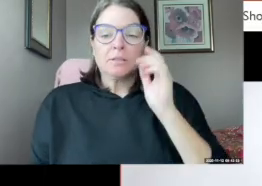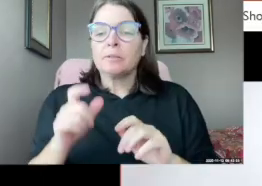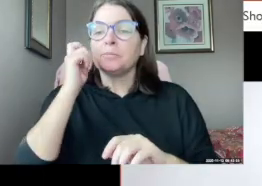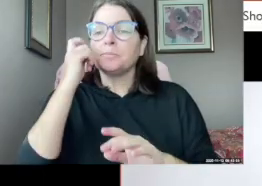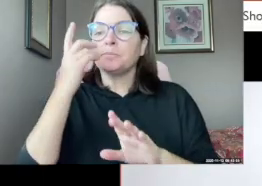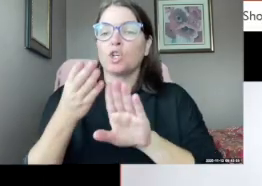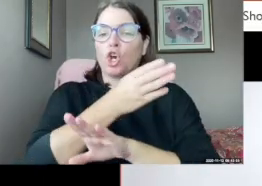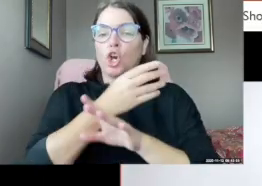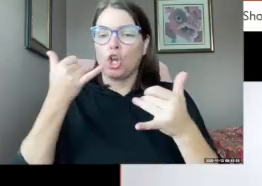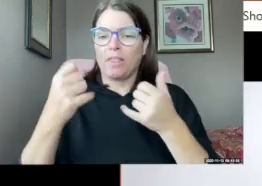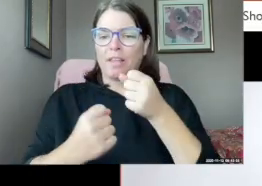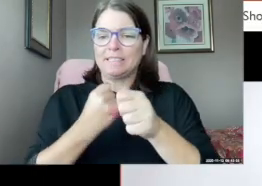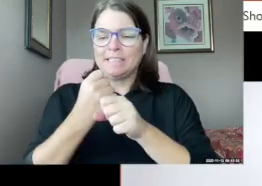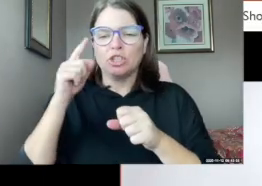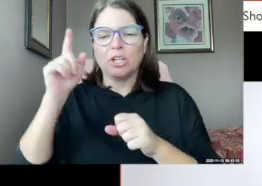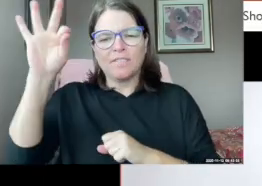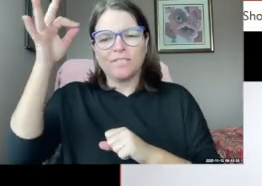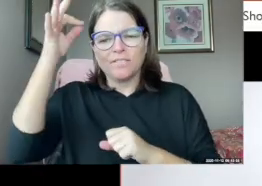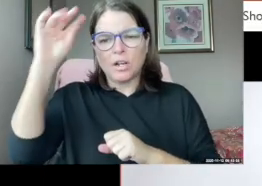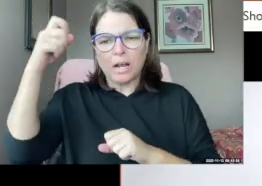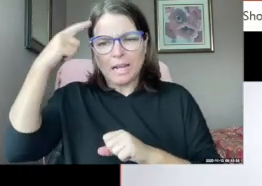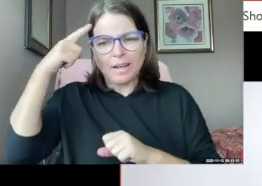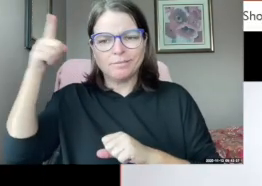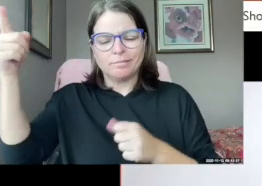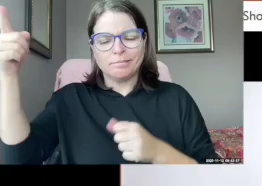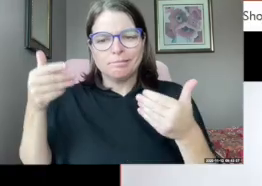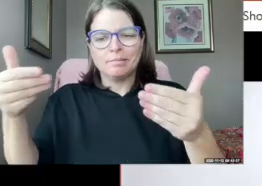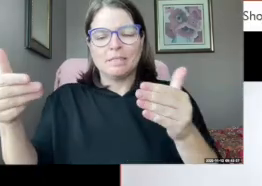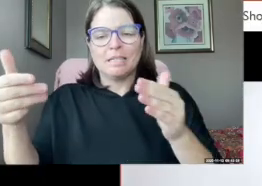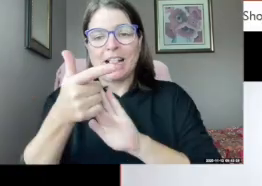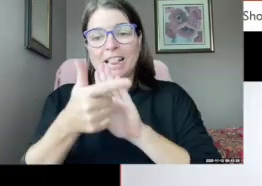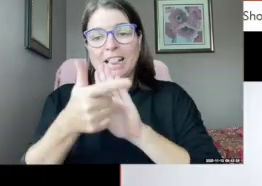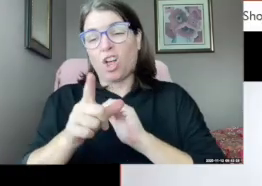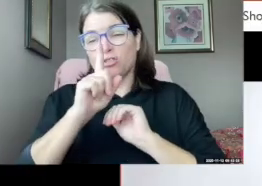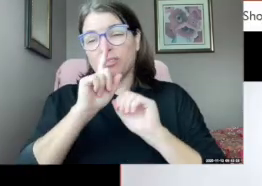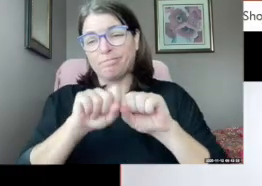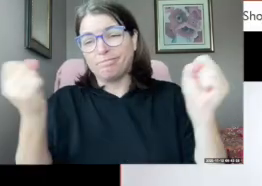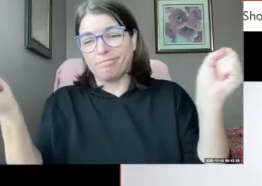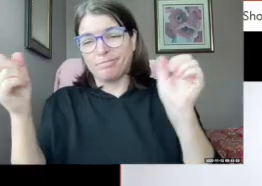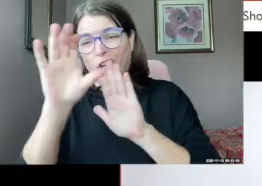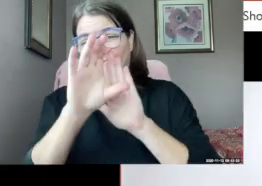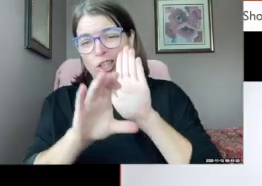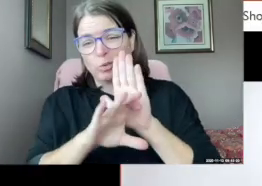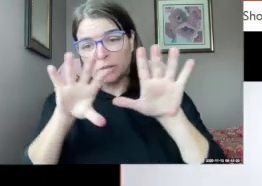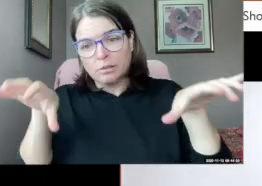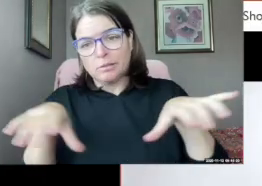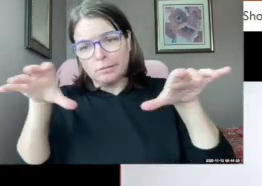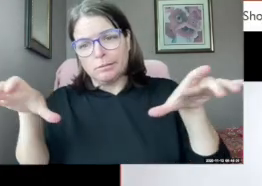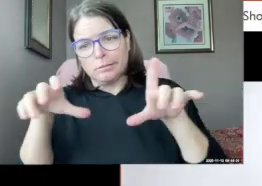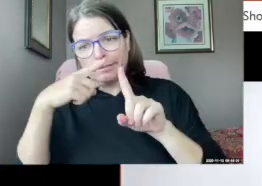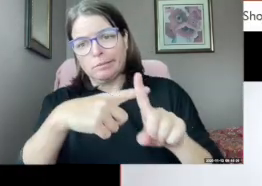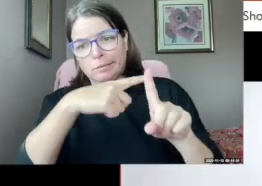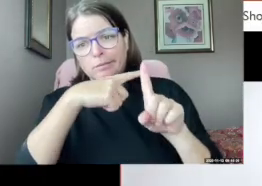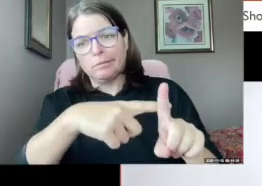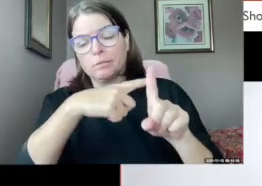Earlier this year, the federal government has taken illegal and unconstitutional actions that are making it harder for